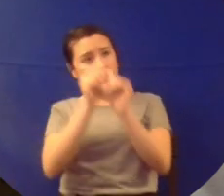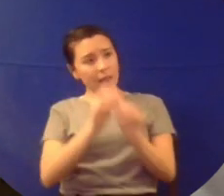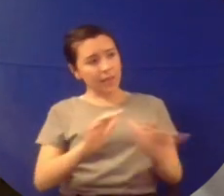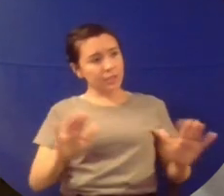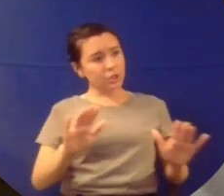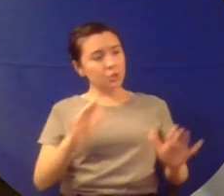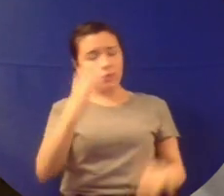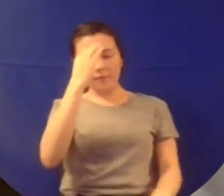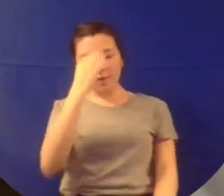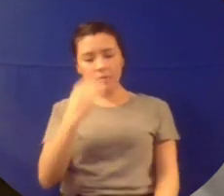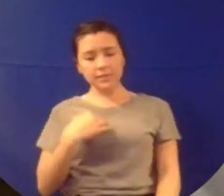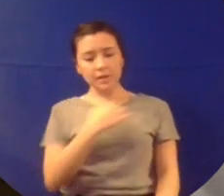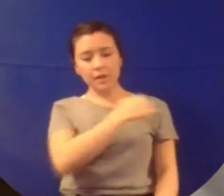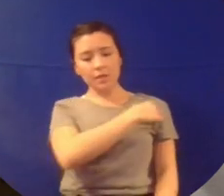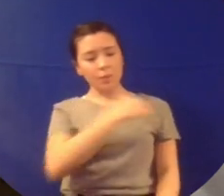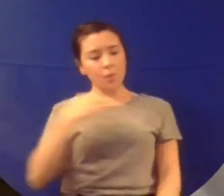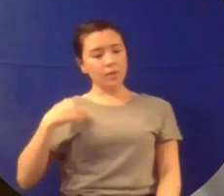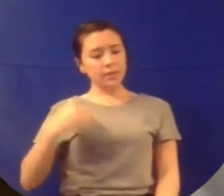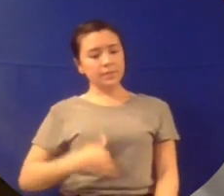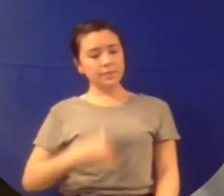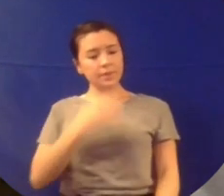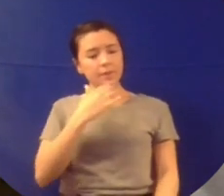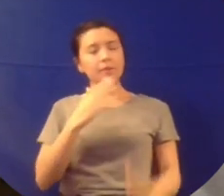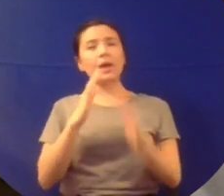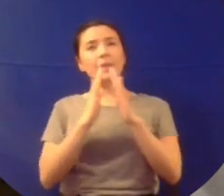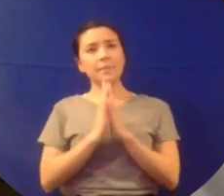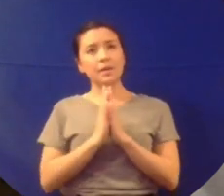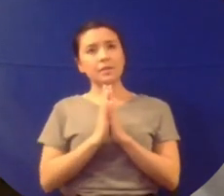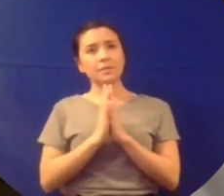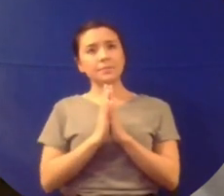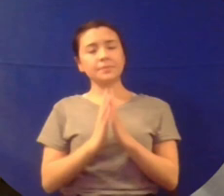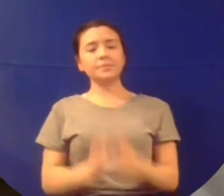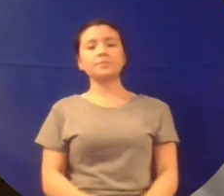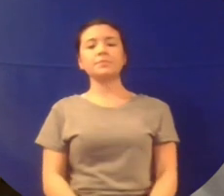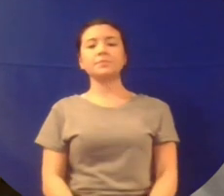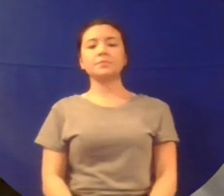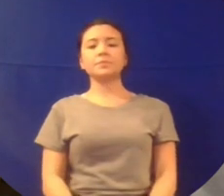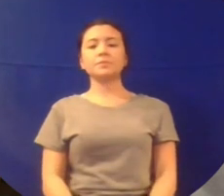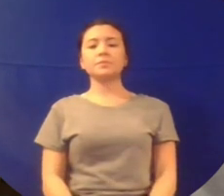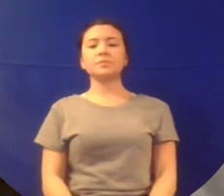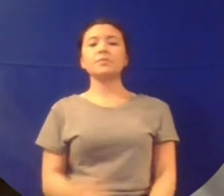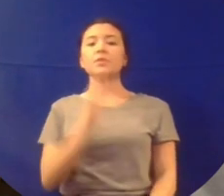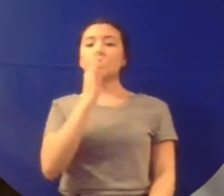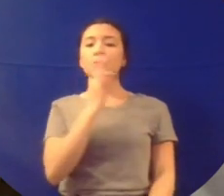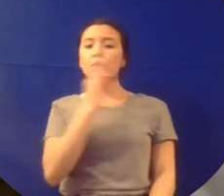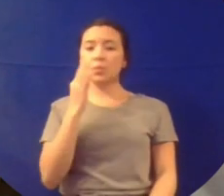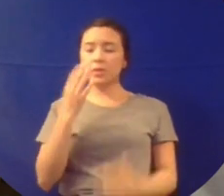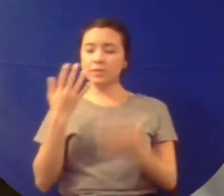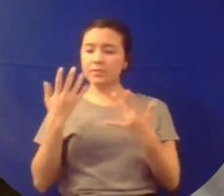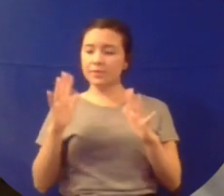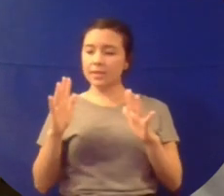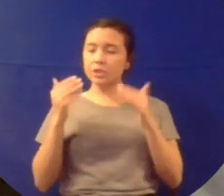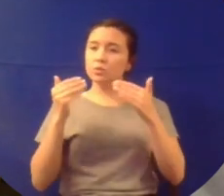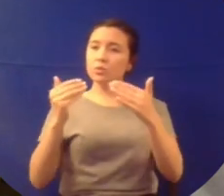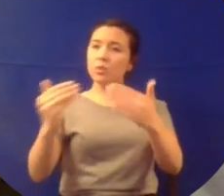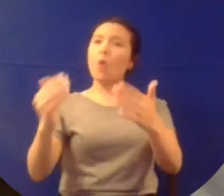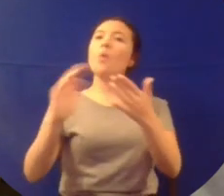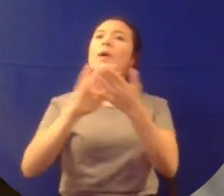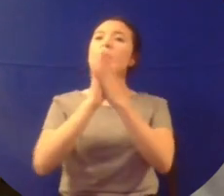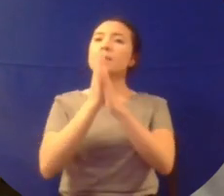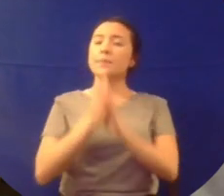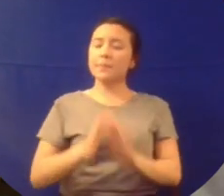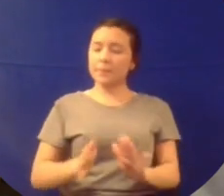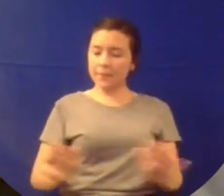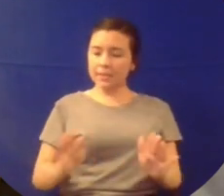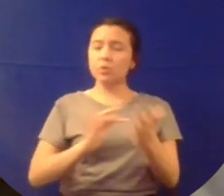you. Spirit. May Almighty God bless you, the Father, the Son, and the Holy Spirit. Amen.